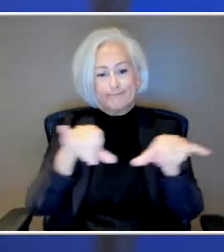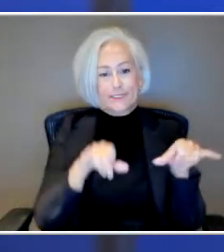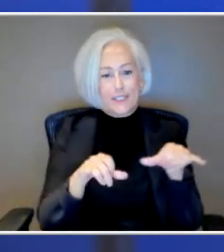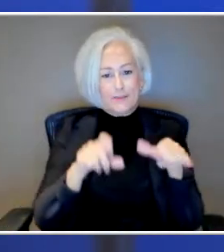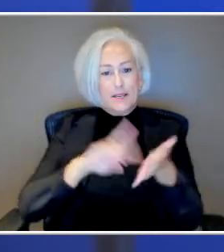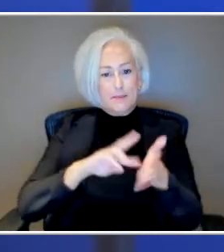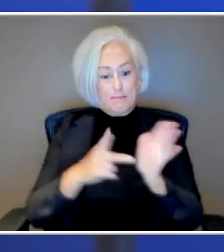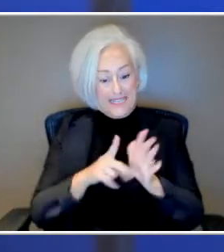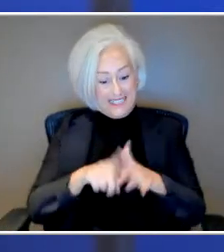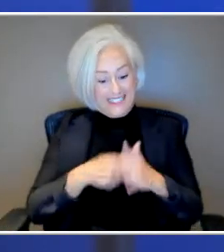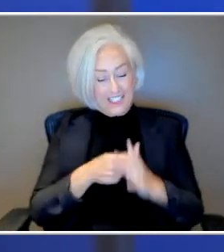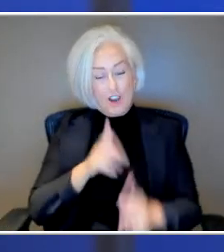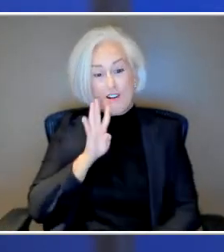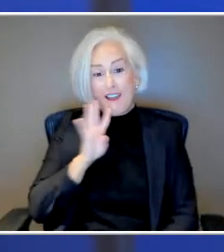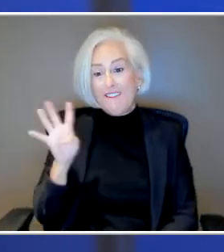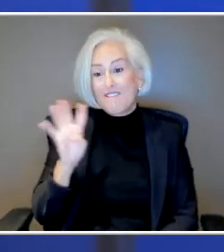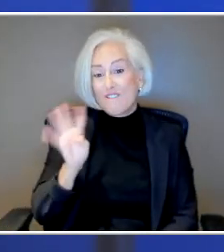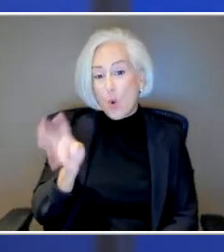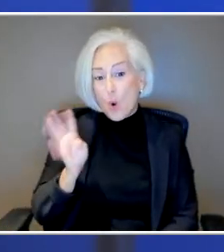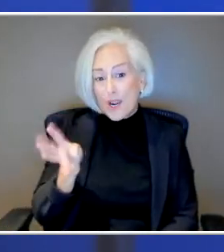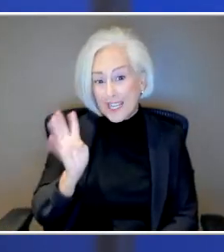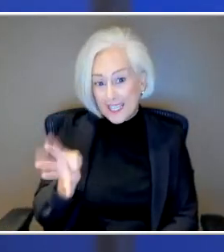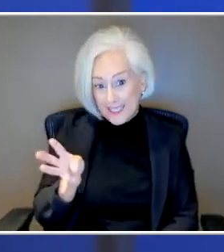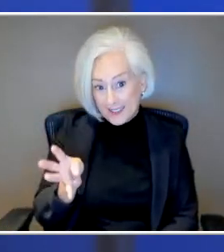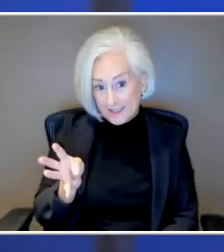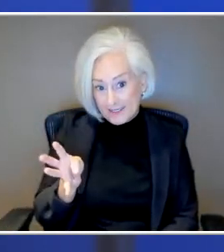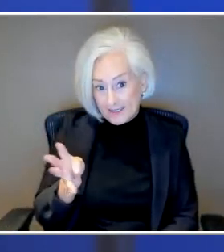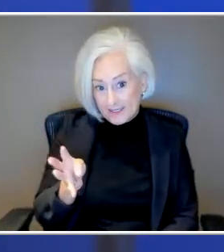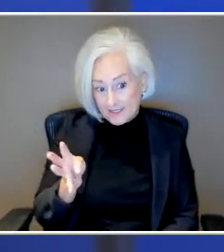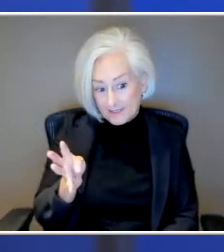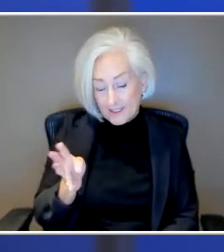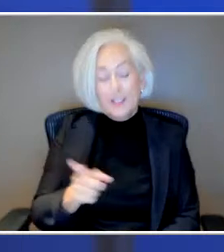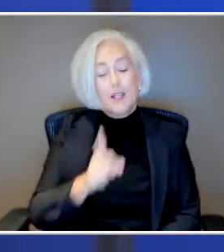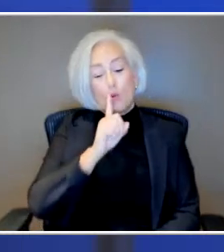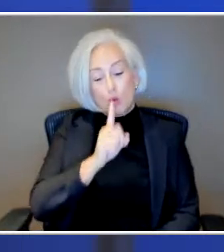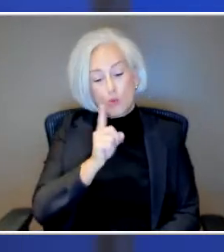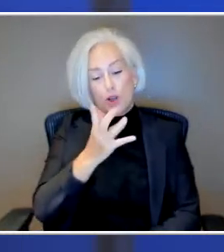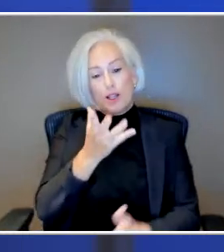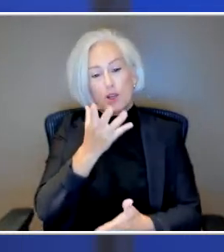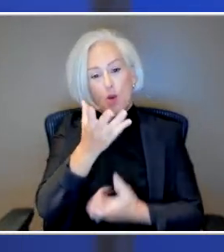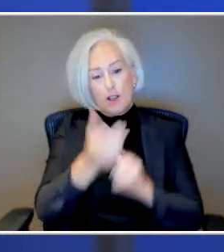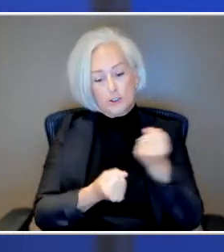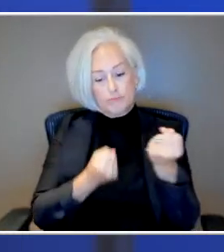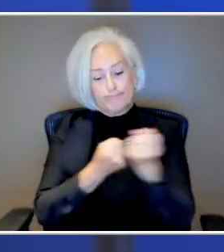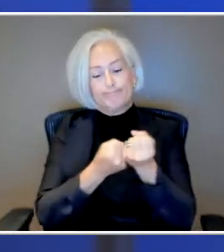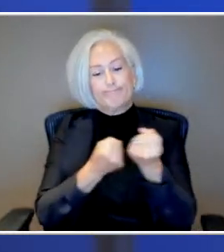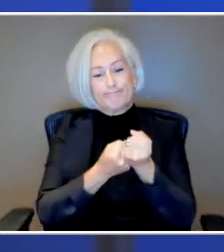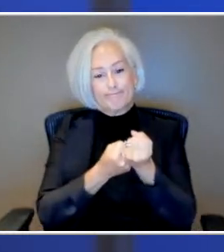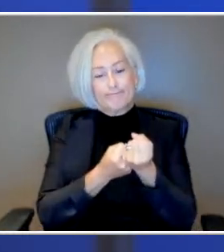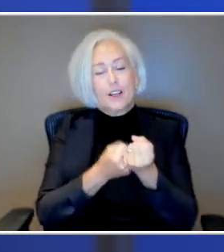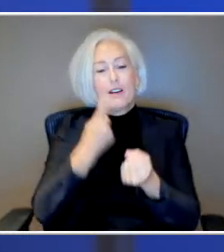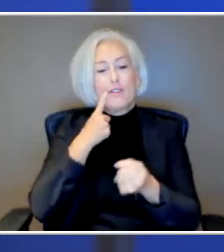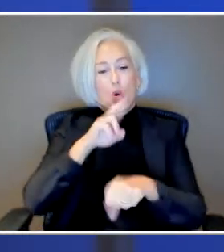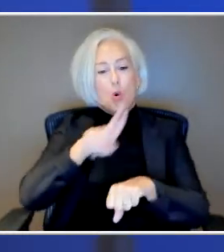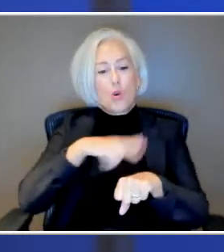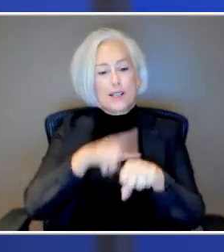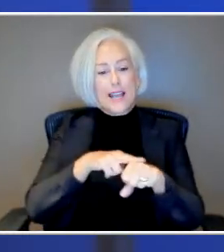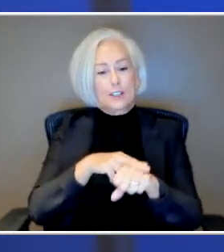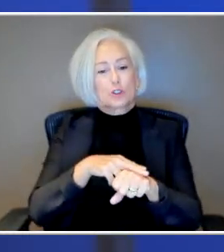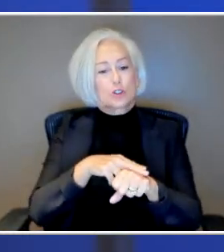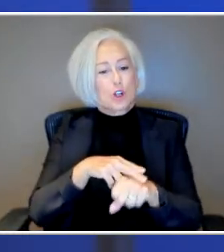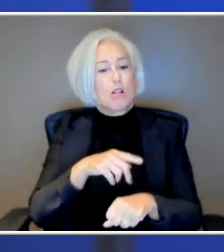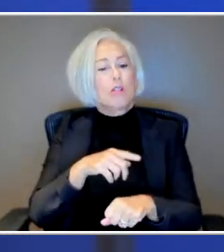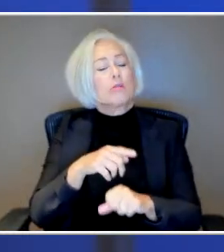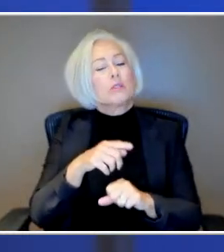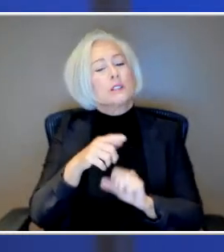age of 40. The other thing that we really want to advocate, and fortunately there's national legislation on this, is that